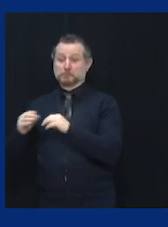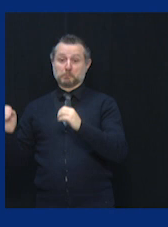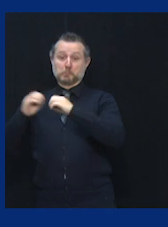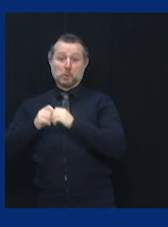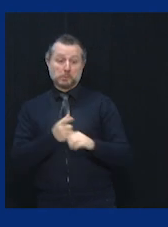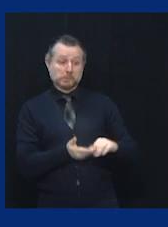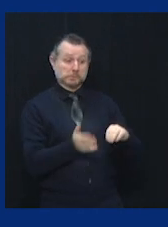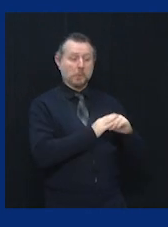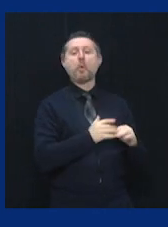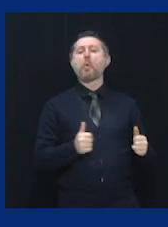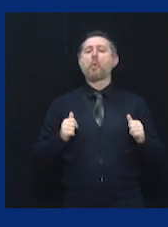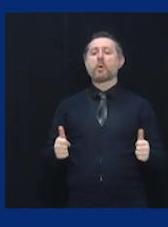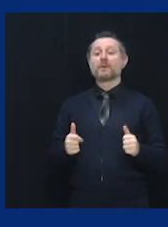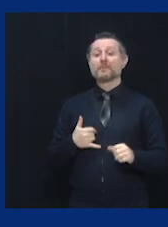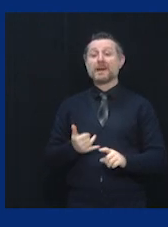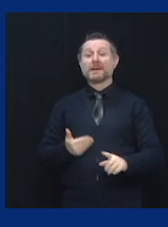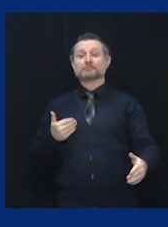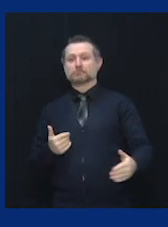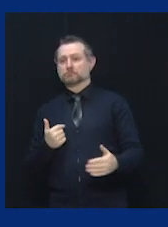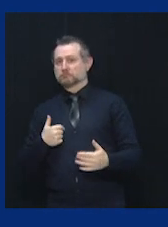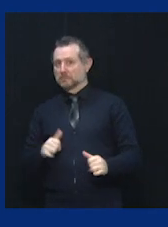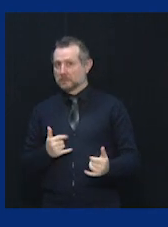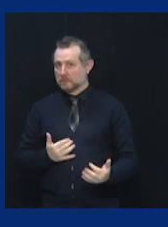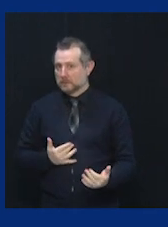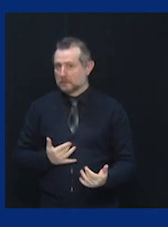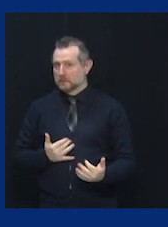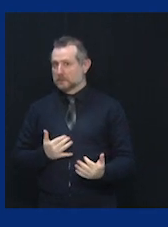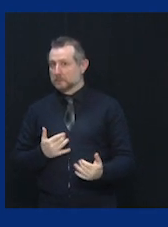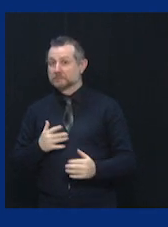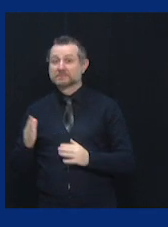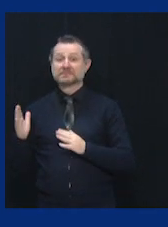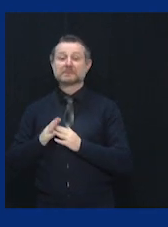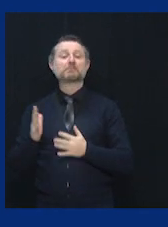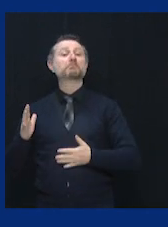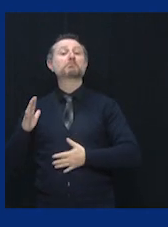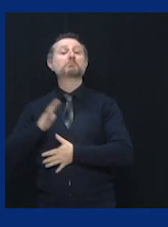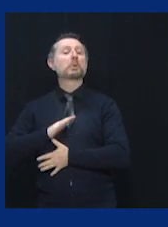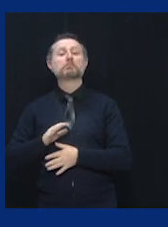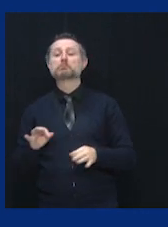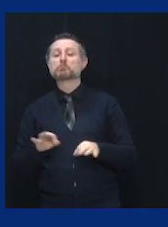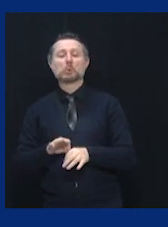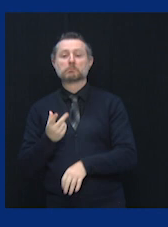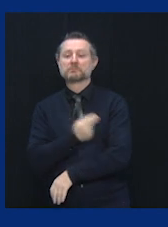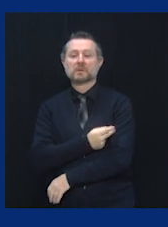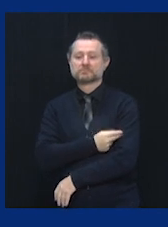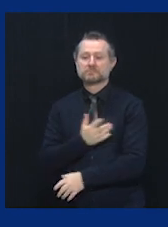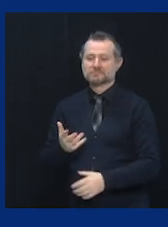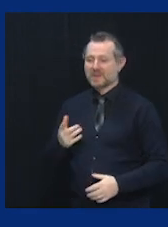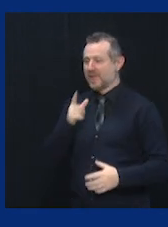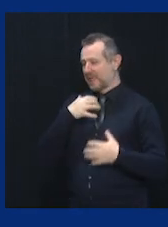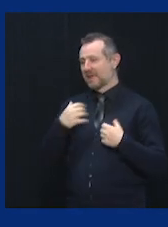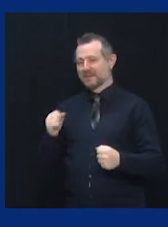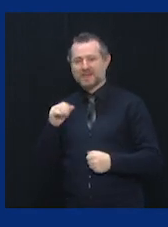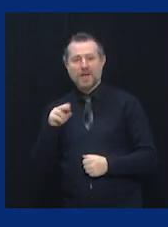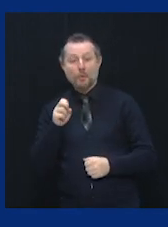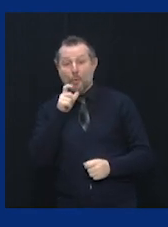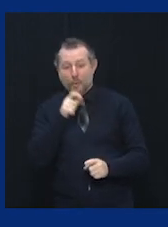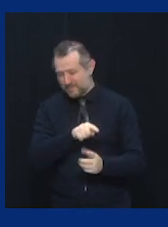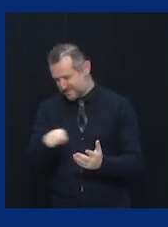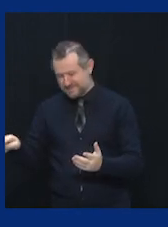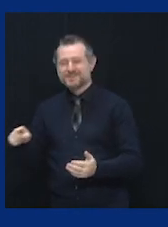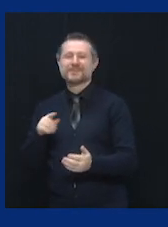interim, the top priority on vaccination was healthcare workers. We're at Roswell